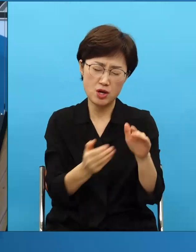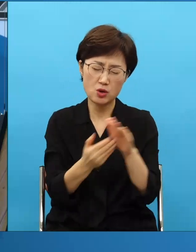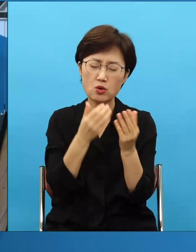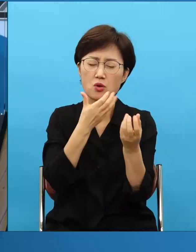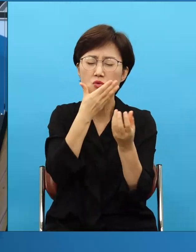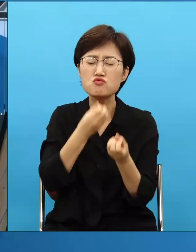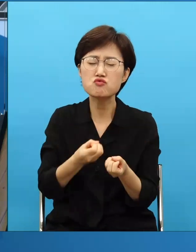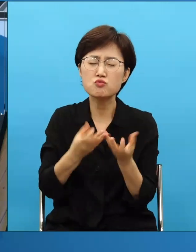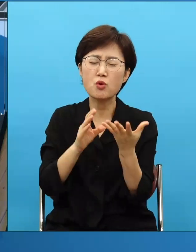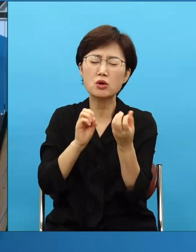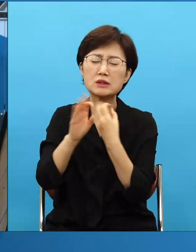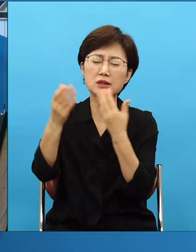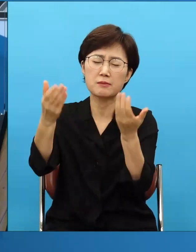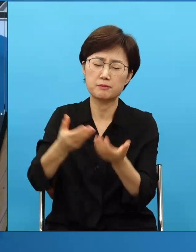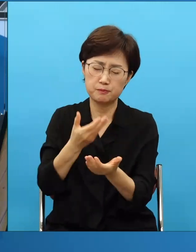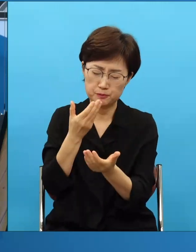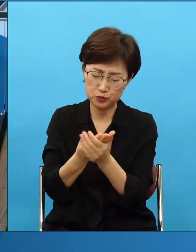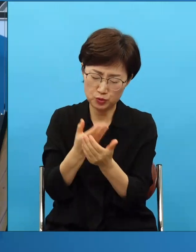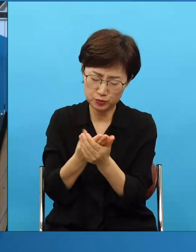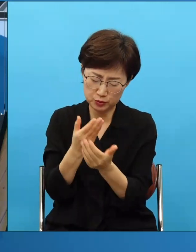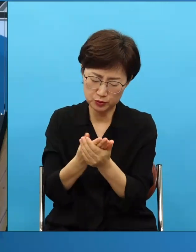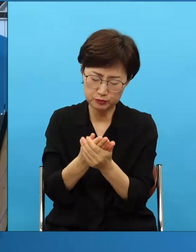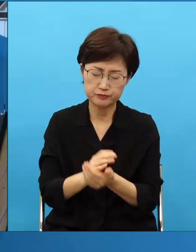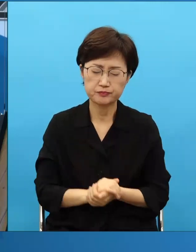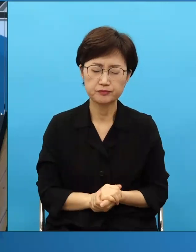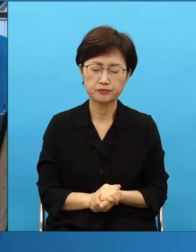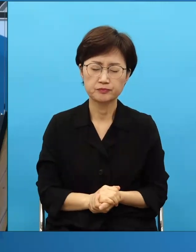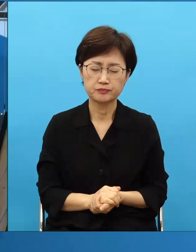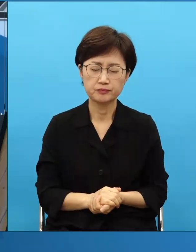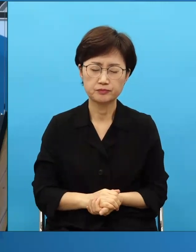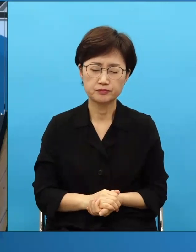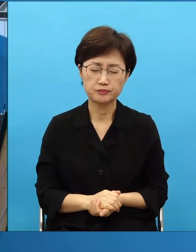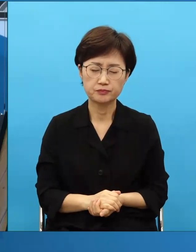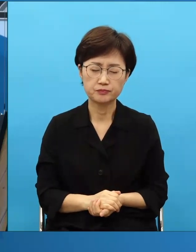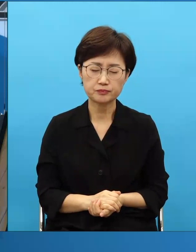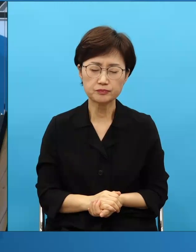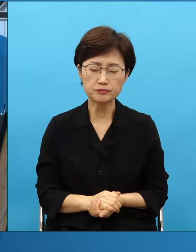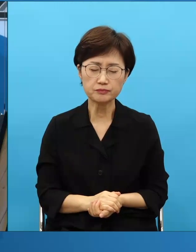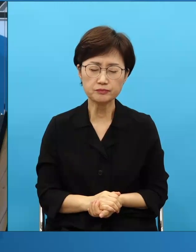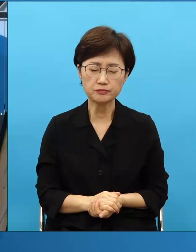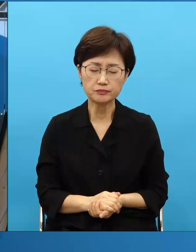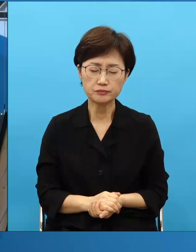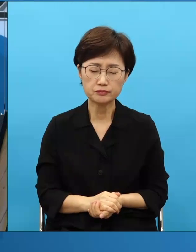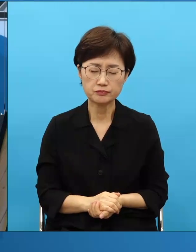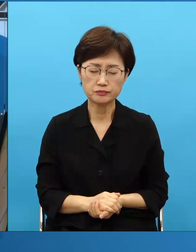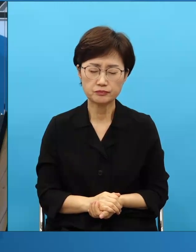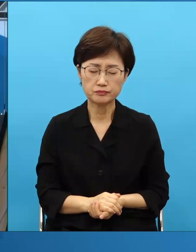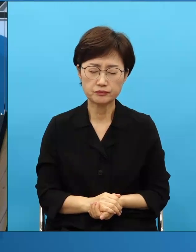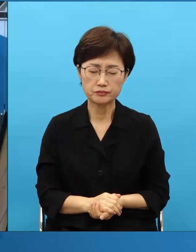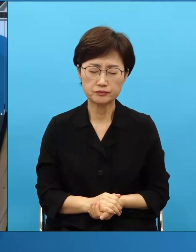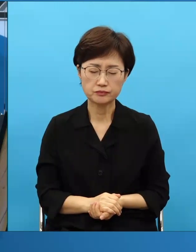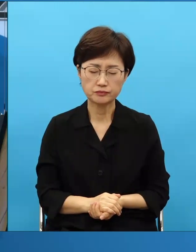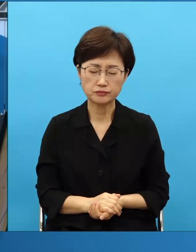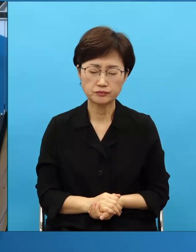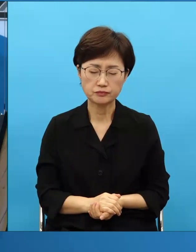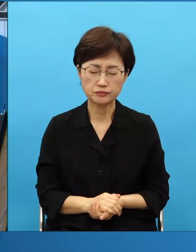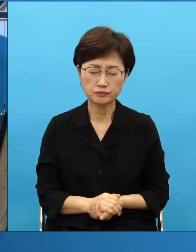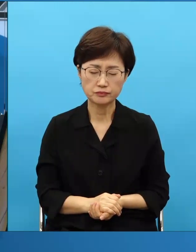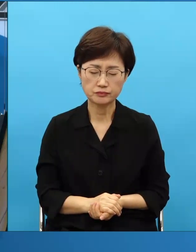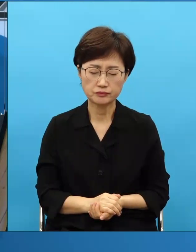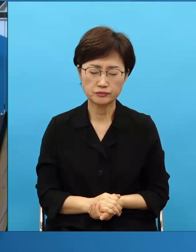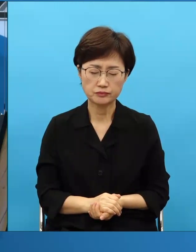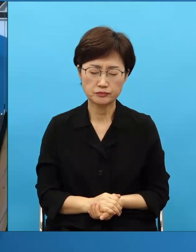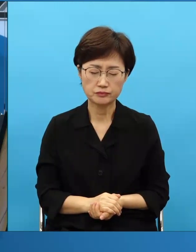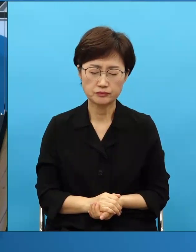and enjoy the power of the Holy Trinity and the heavenly throne to the point that we can receive the unprecedented, never repeated answers to save the field, the church, and the